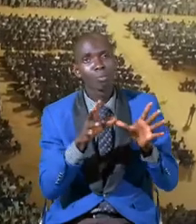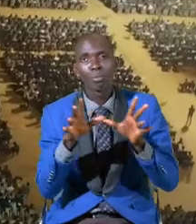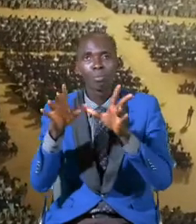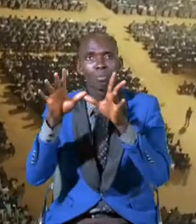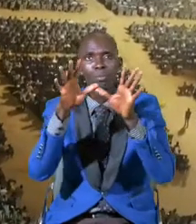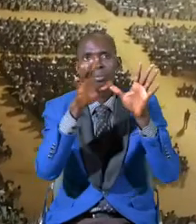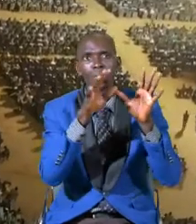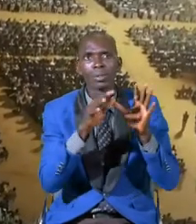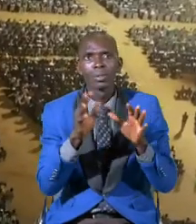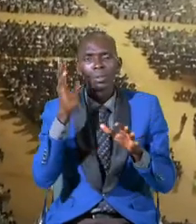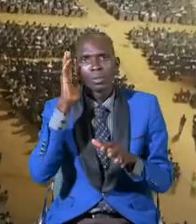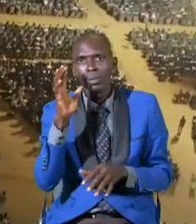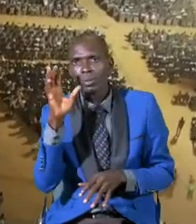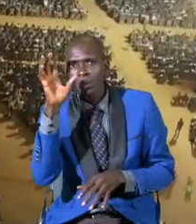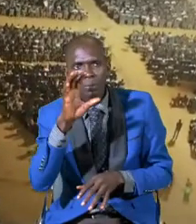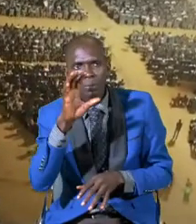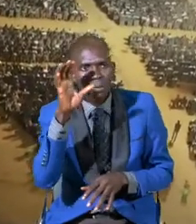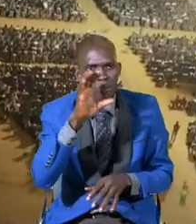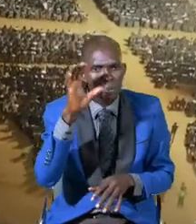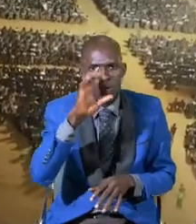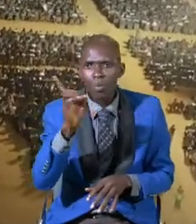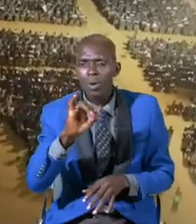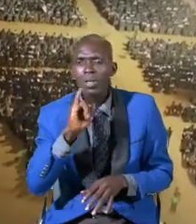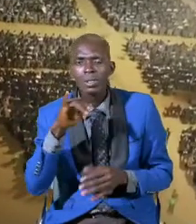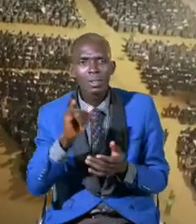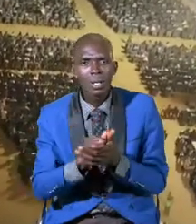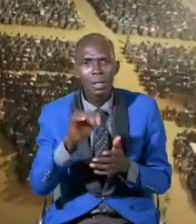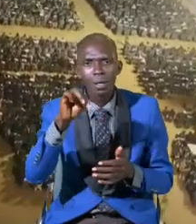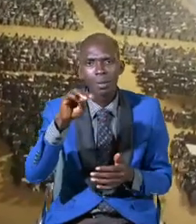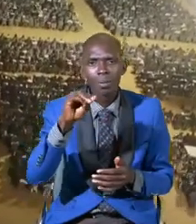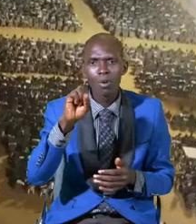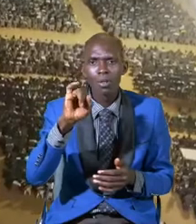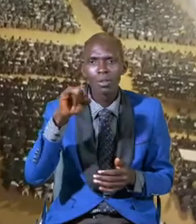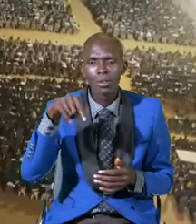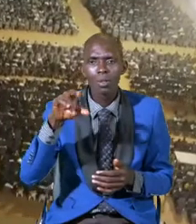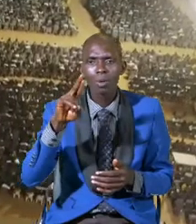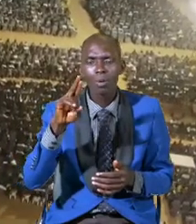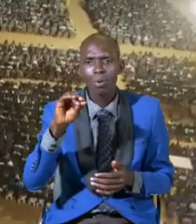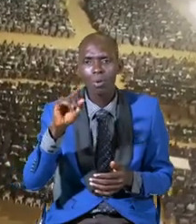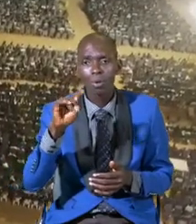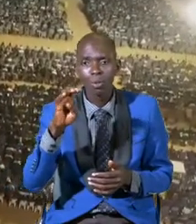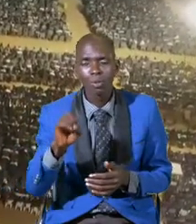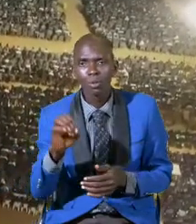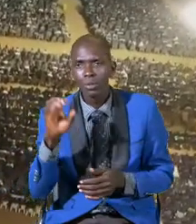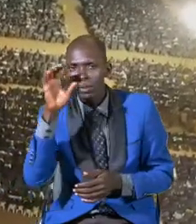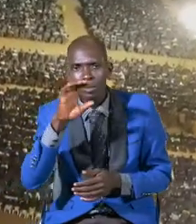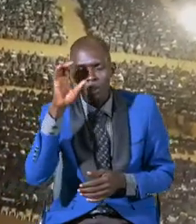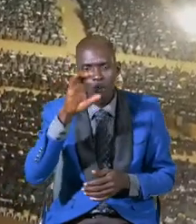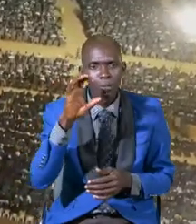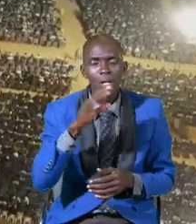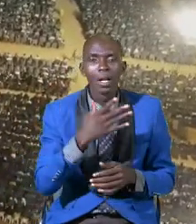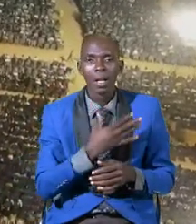book away and they're searching. Where is the mosquito? Where is the mosquito? The only thing they conquered in their lives, they